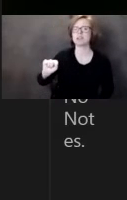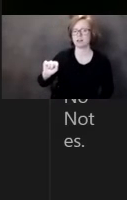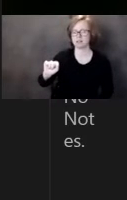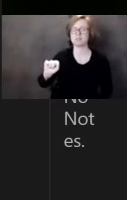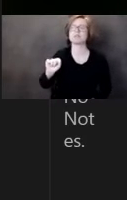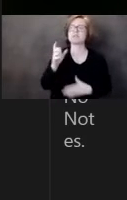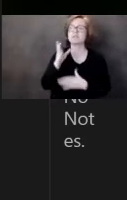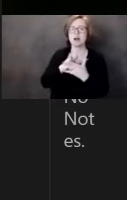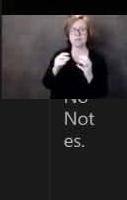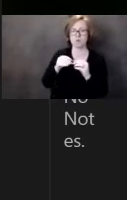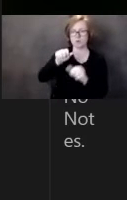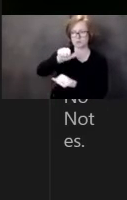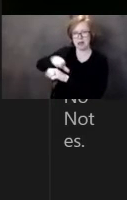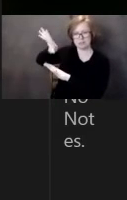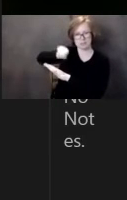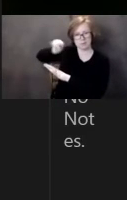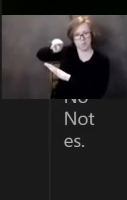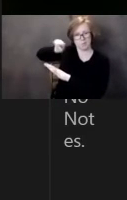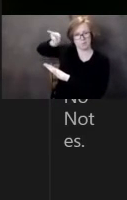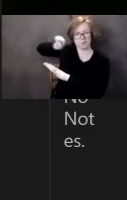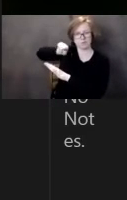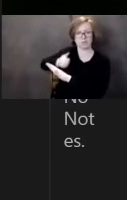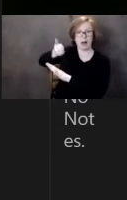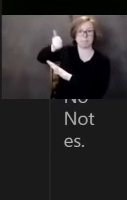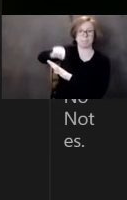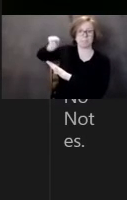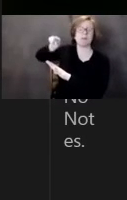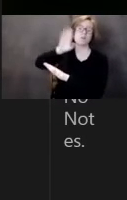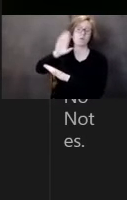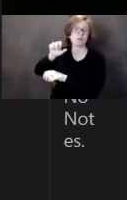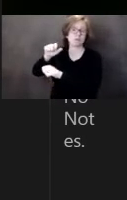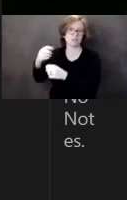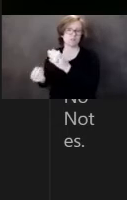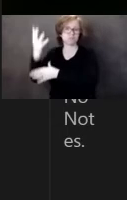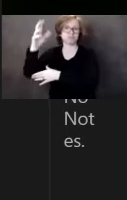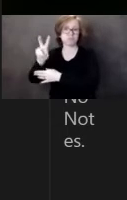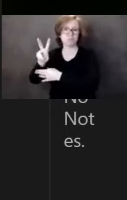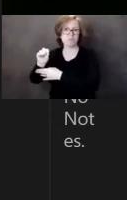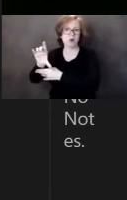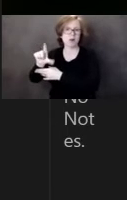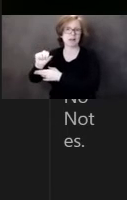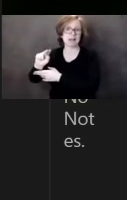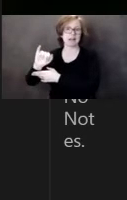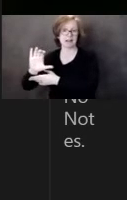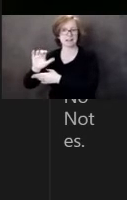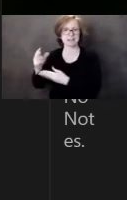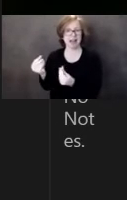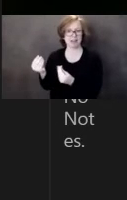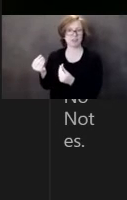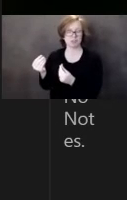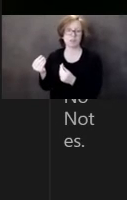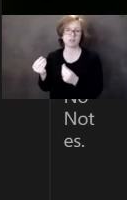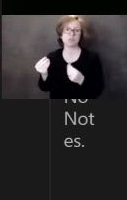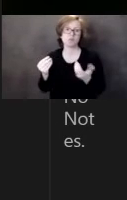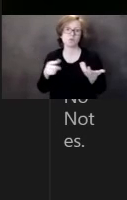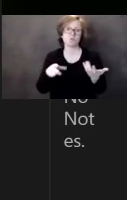some pictures of that kind of stuff as we go along. So this might be in your soil maps, and you might just discover it with your own shovel.